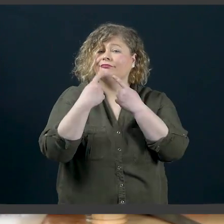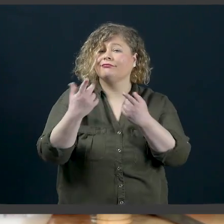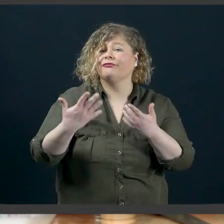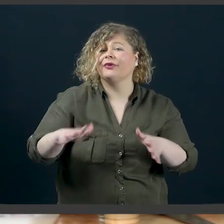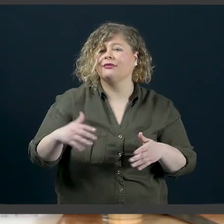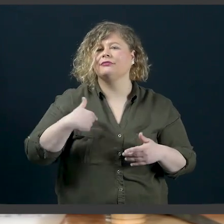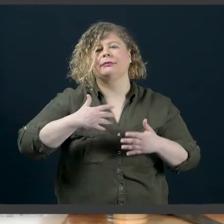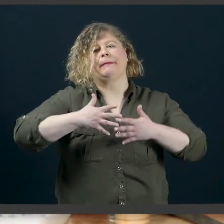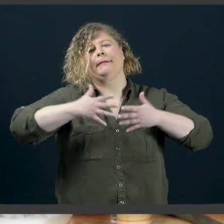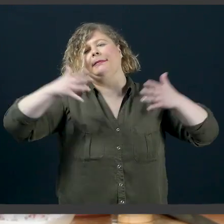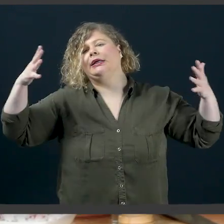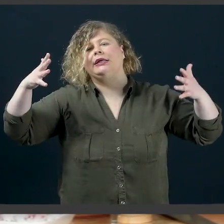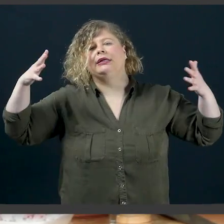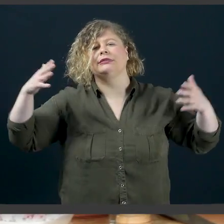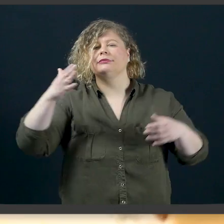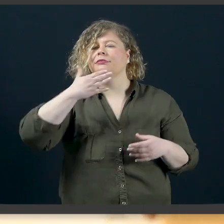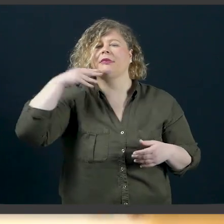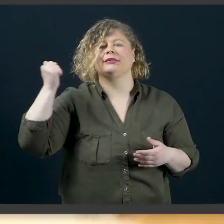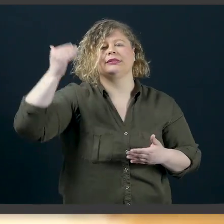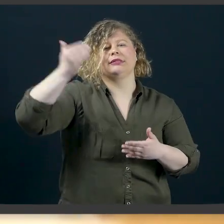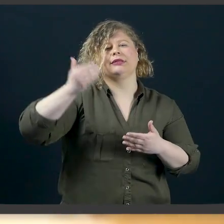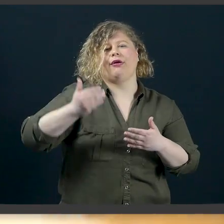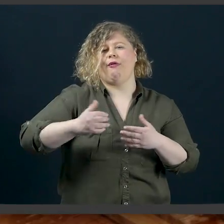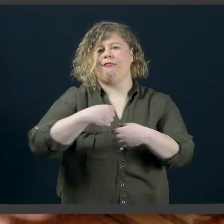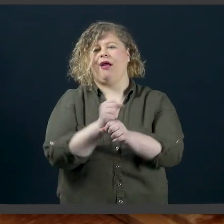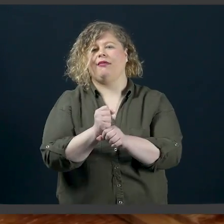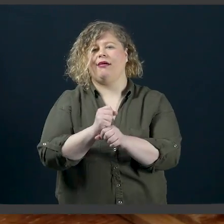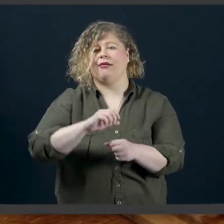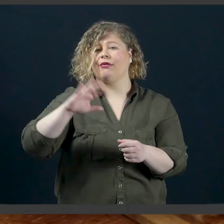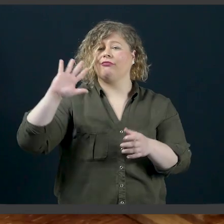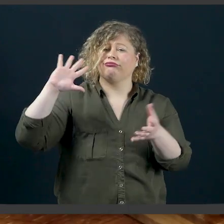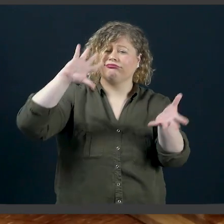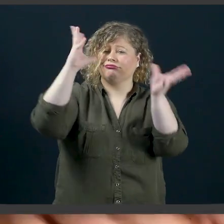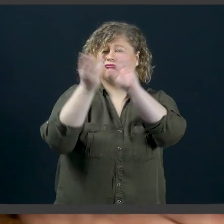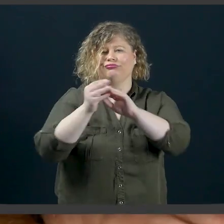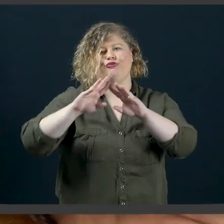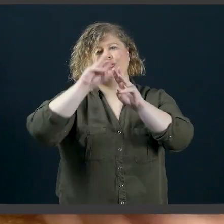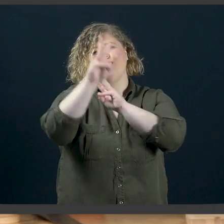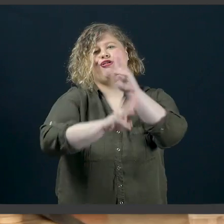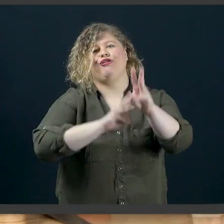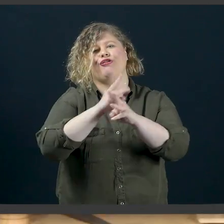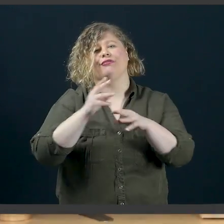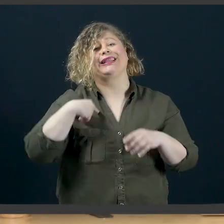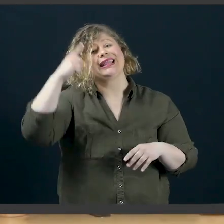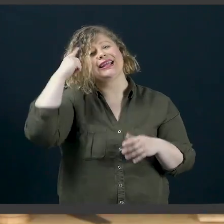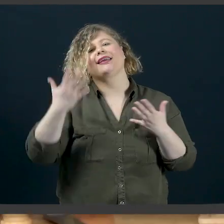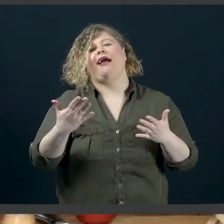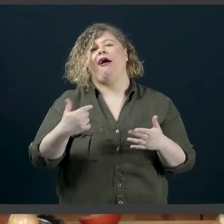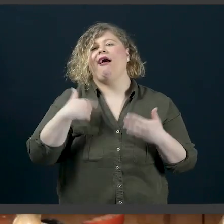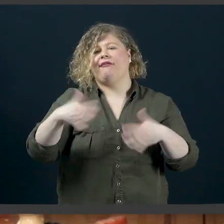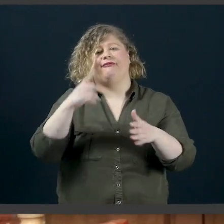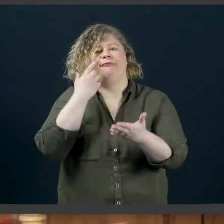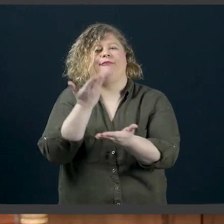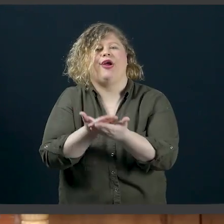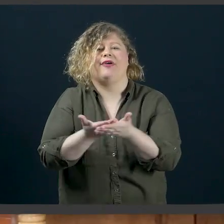I told you that I am the biggest and the best gyro maker all over the world, but I think now